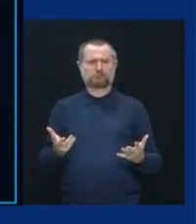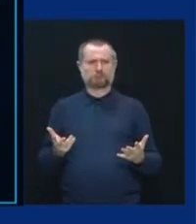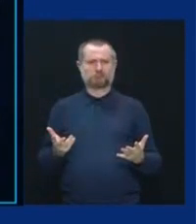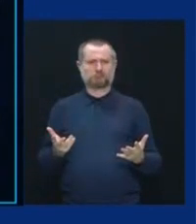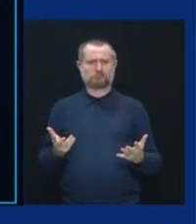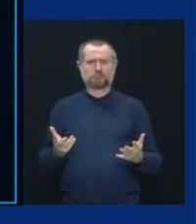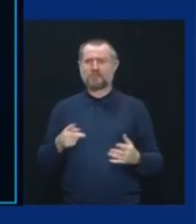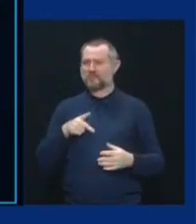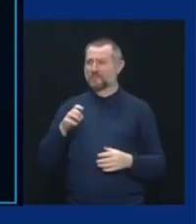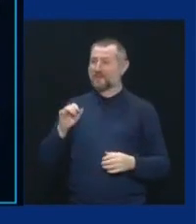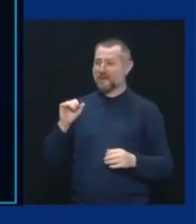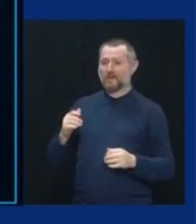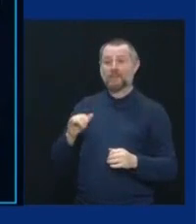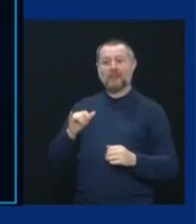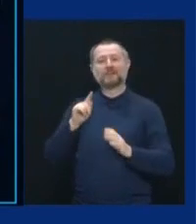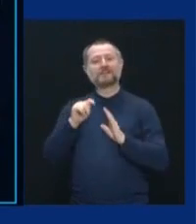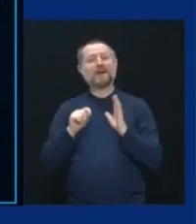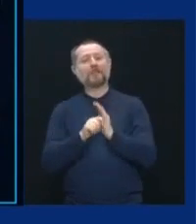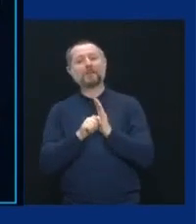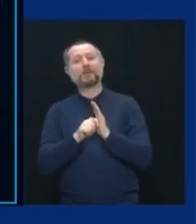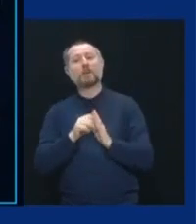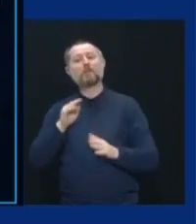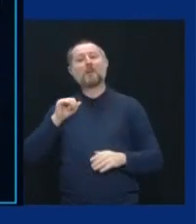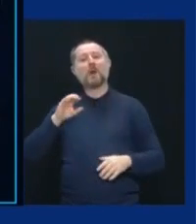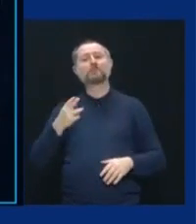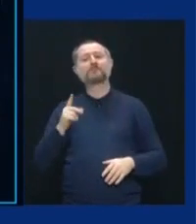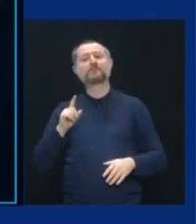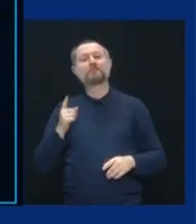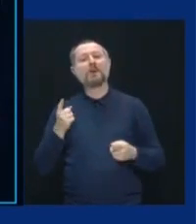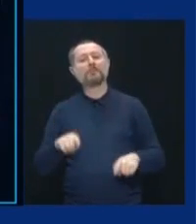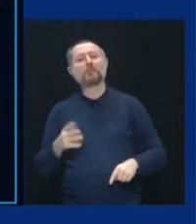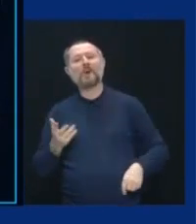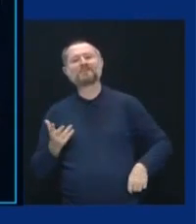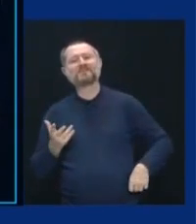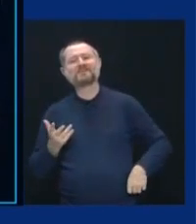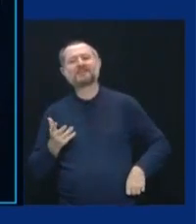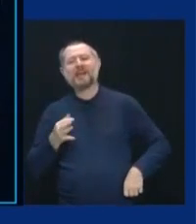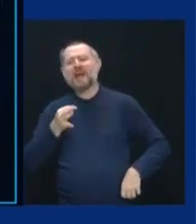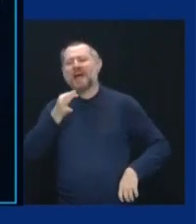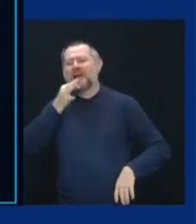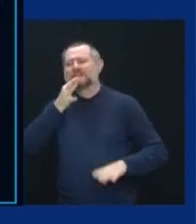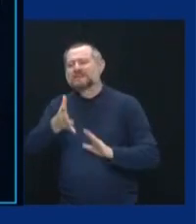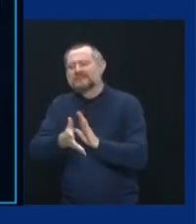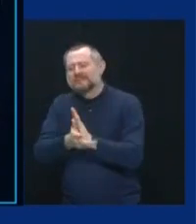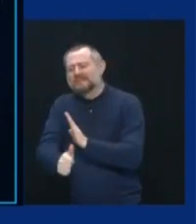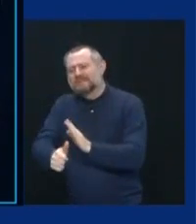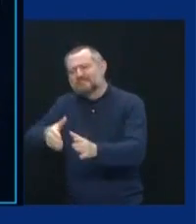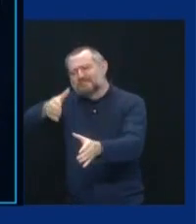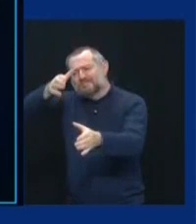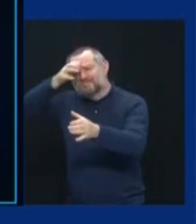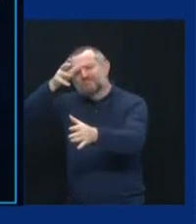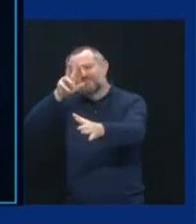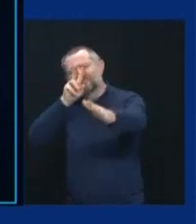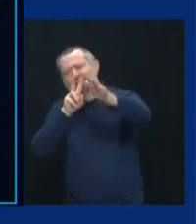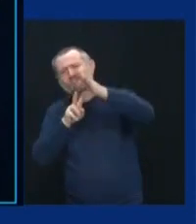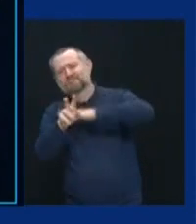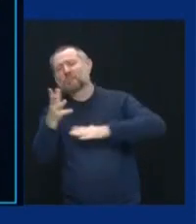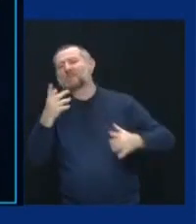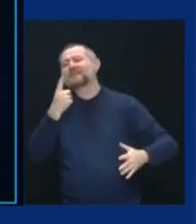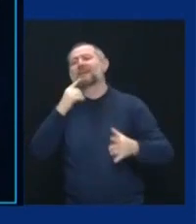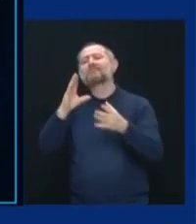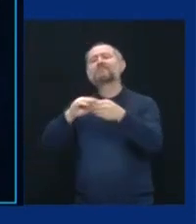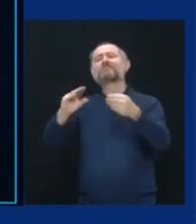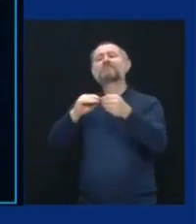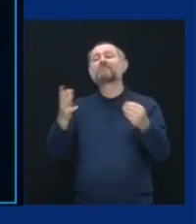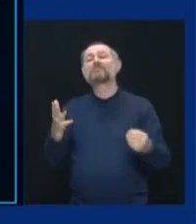what was going on in March. The experts were projecting that our problem and our critical